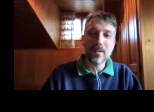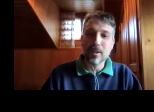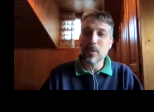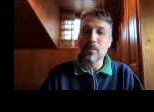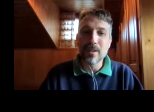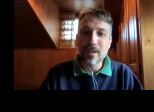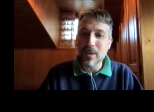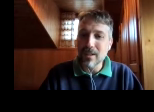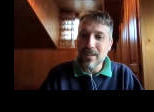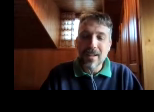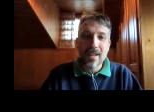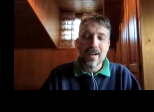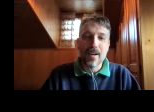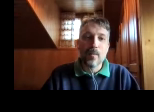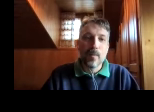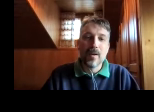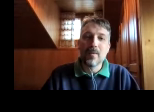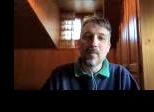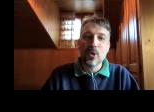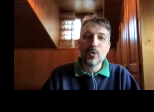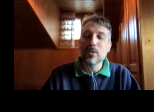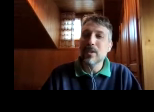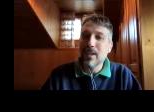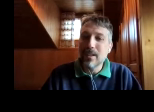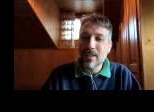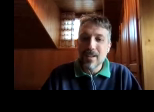theoretical linguistics, experimental linguistics,